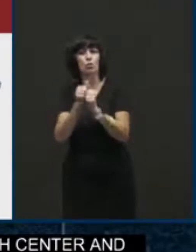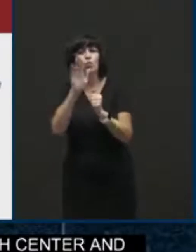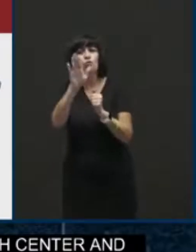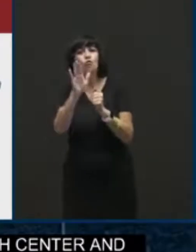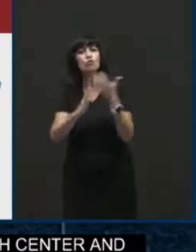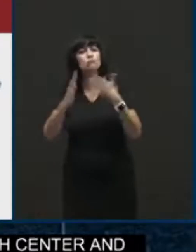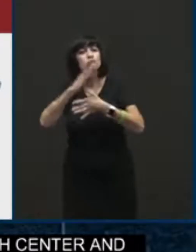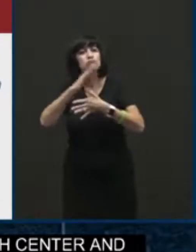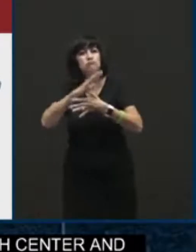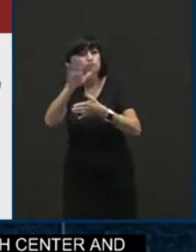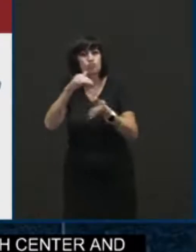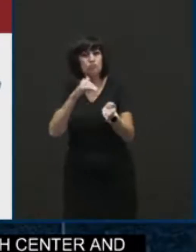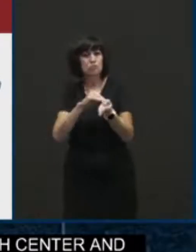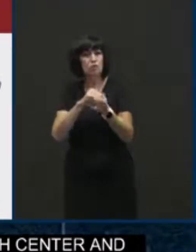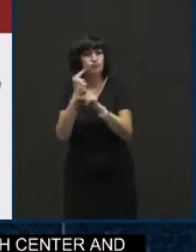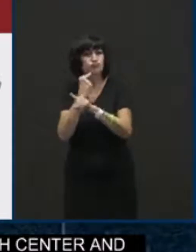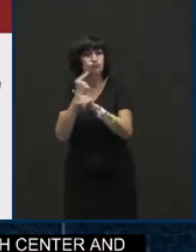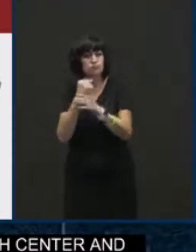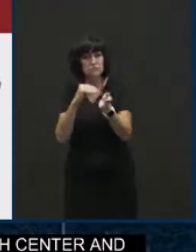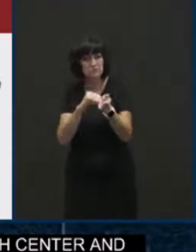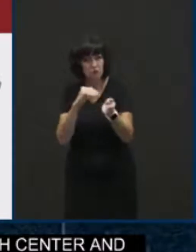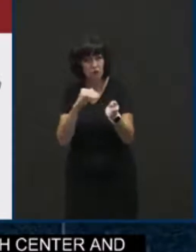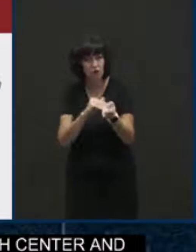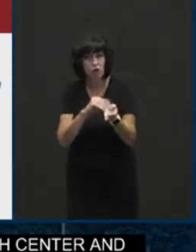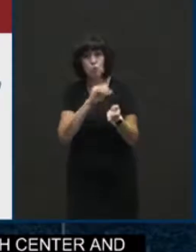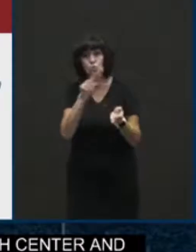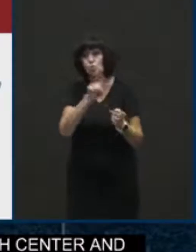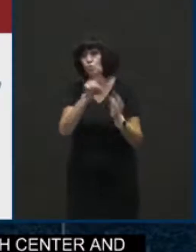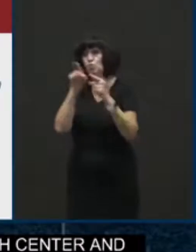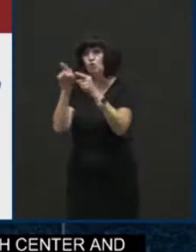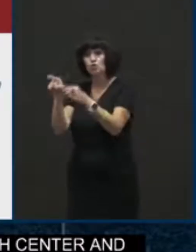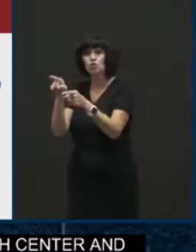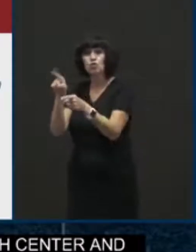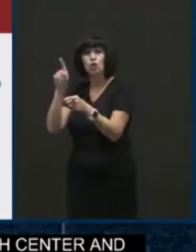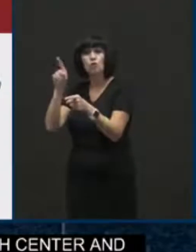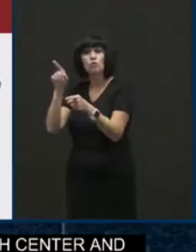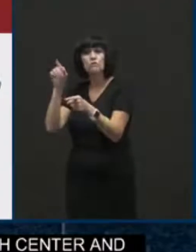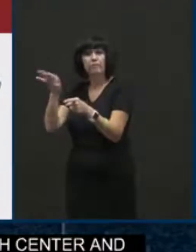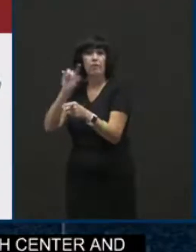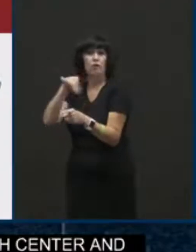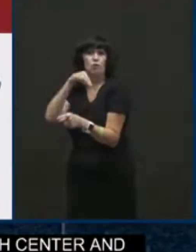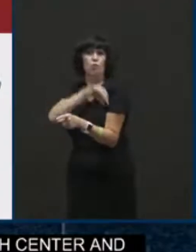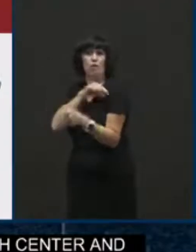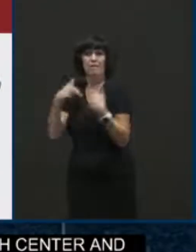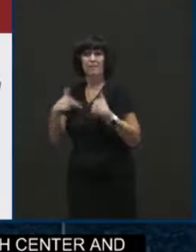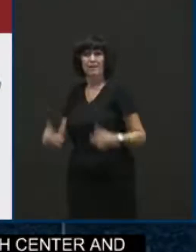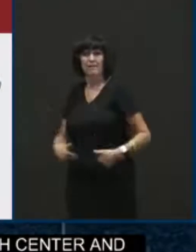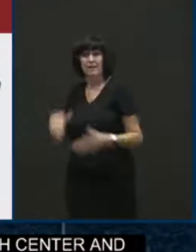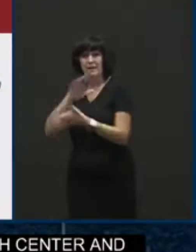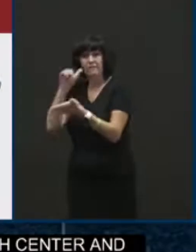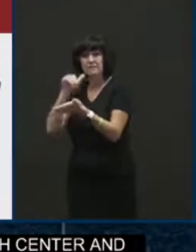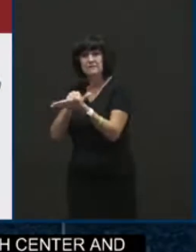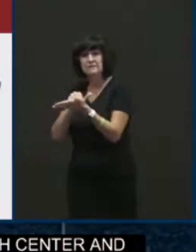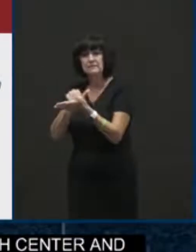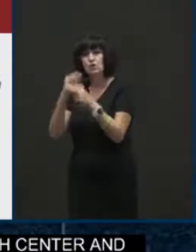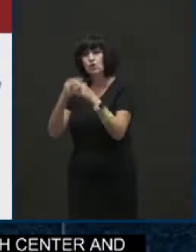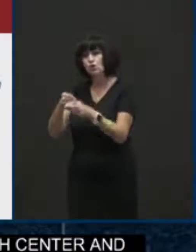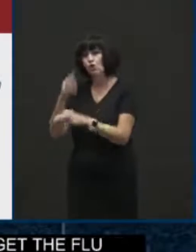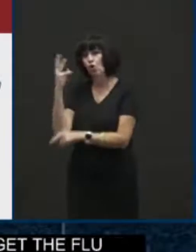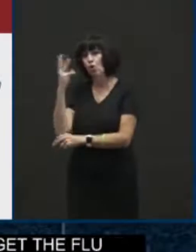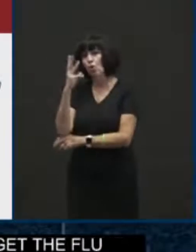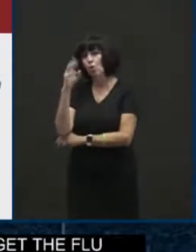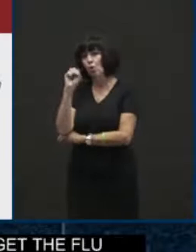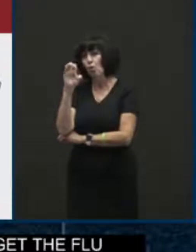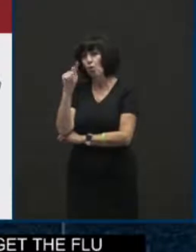care office or your federally qualified health center. We've got great ones in Delaware: Westside, Henrietta, Johnson, and